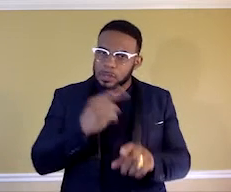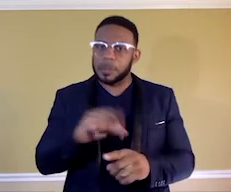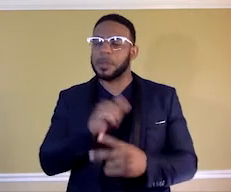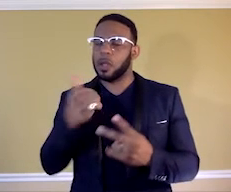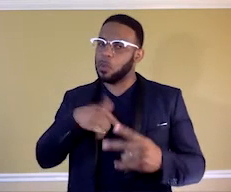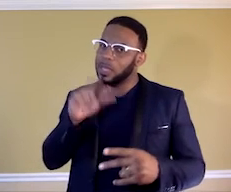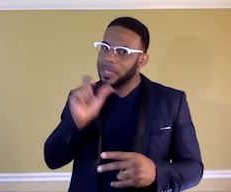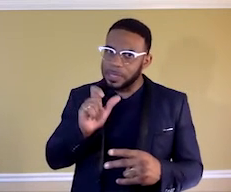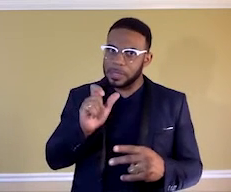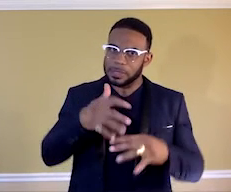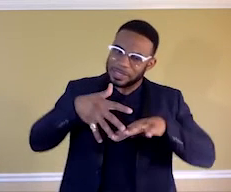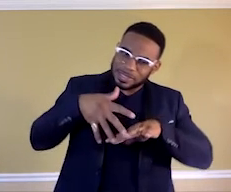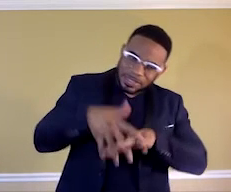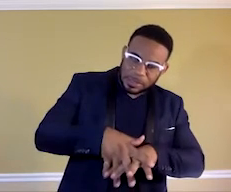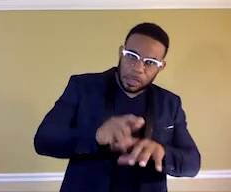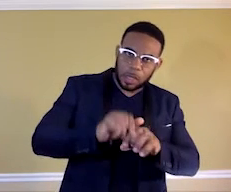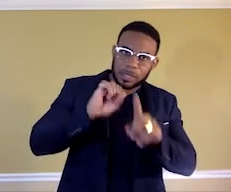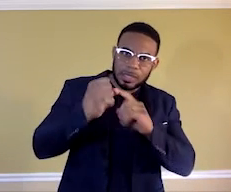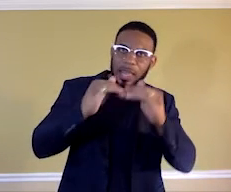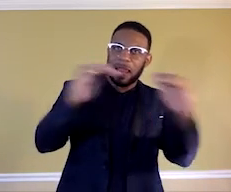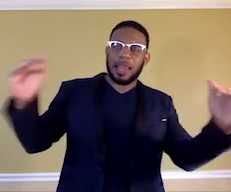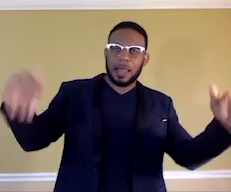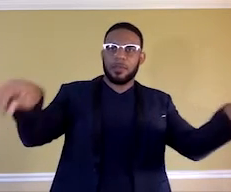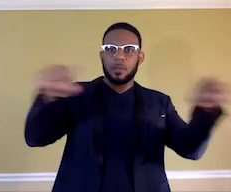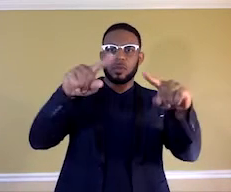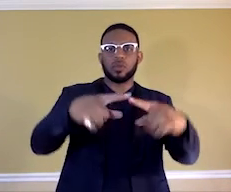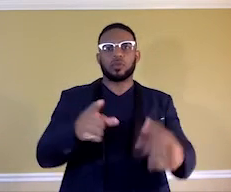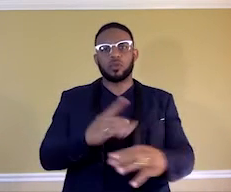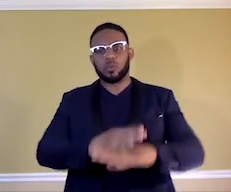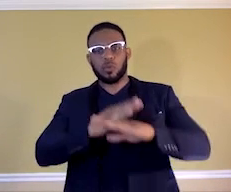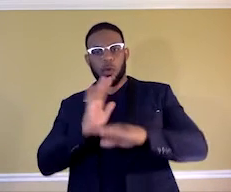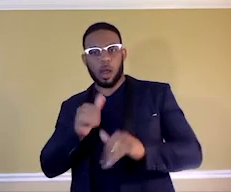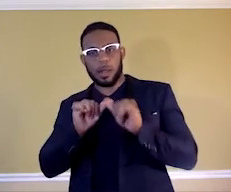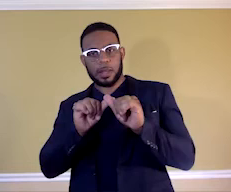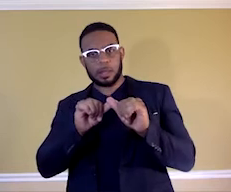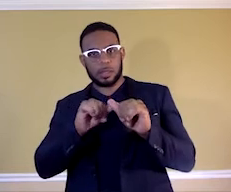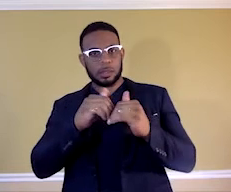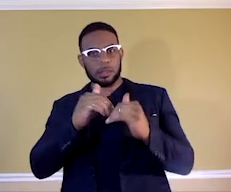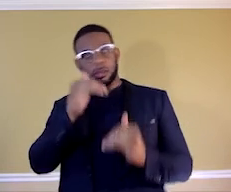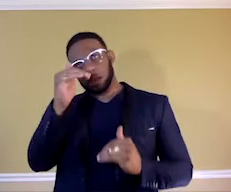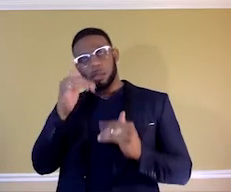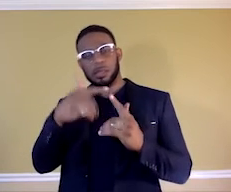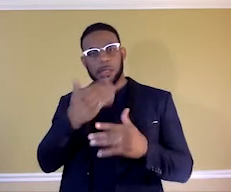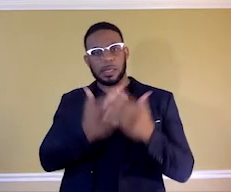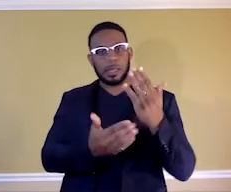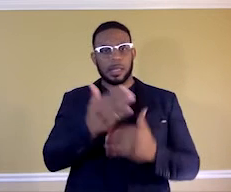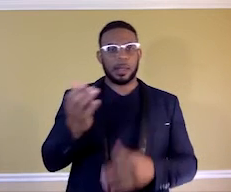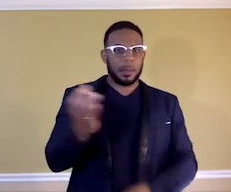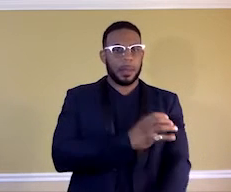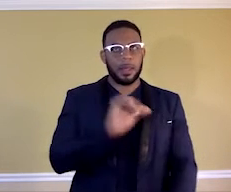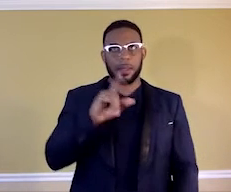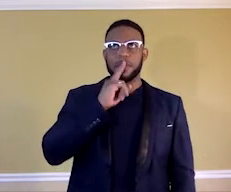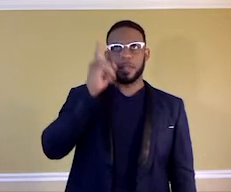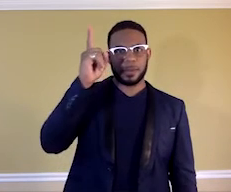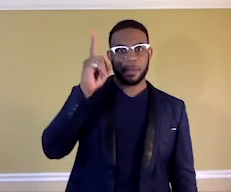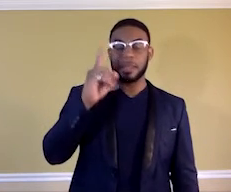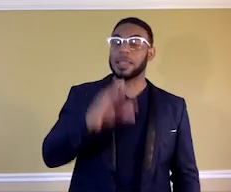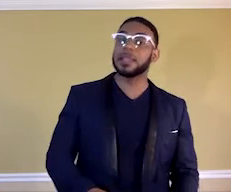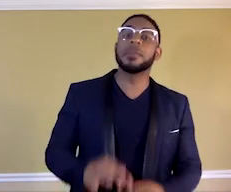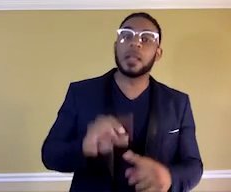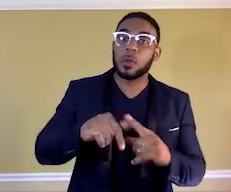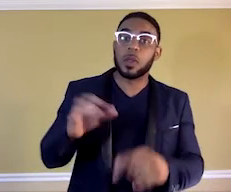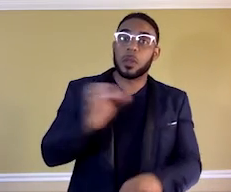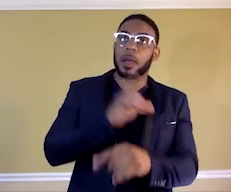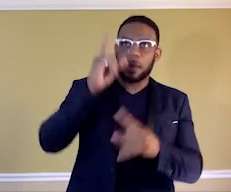that we need entrenched on a societal level to prevent our continued disenfranchisement at the hands of the powers that be, especially when